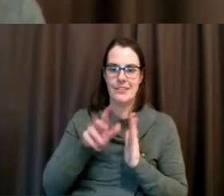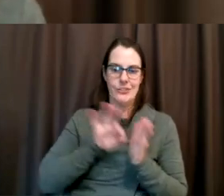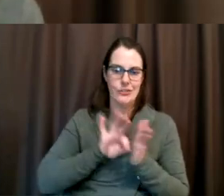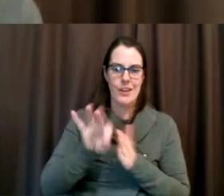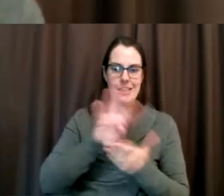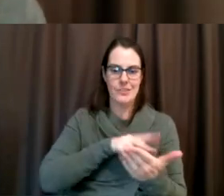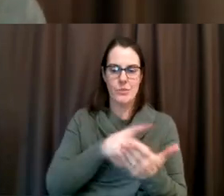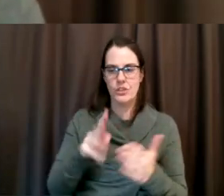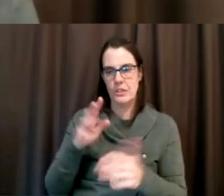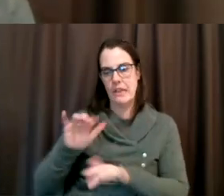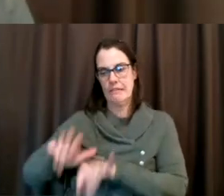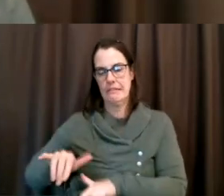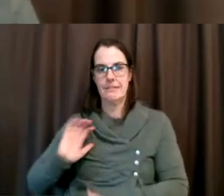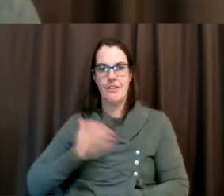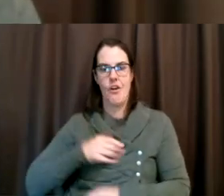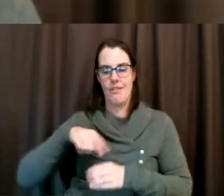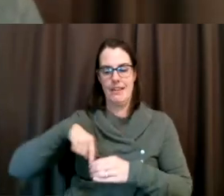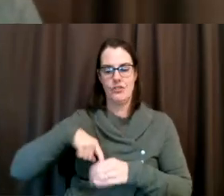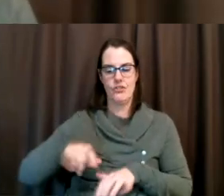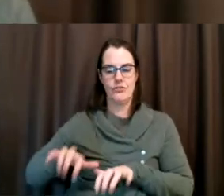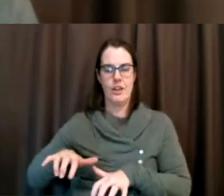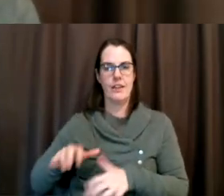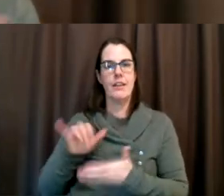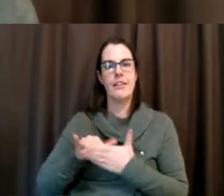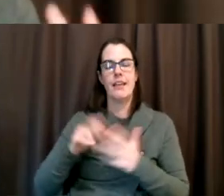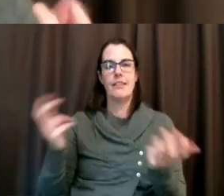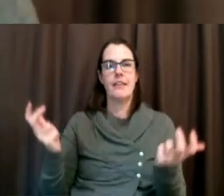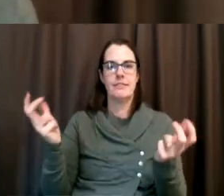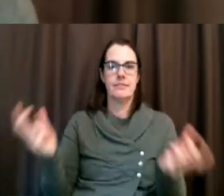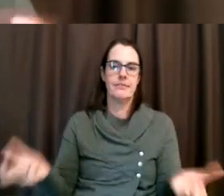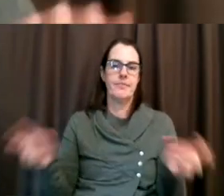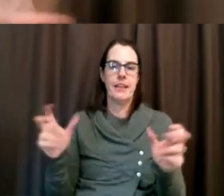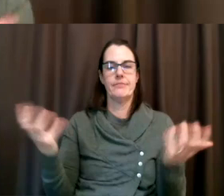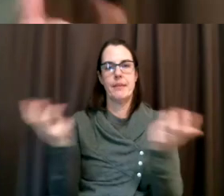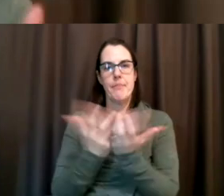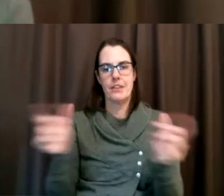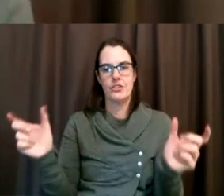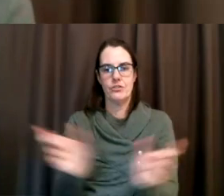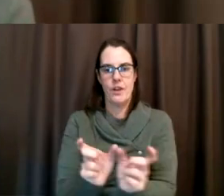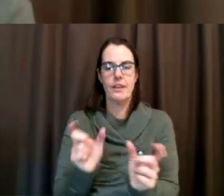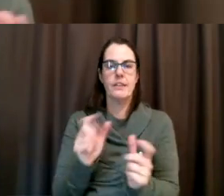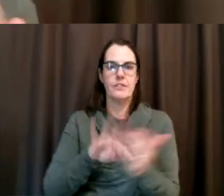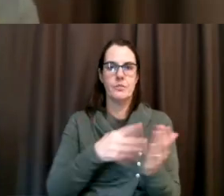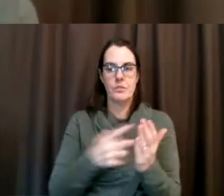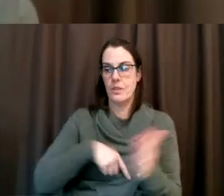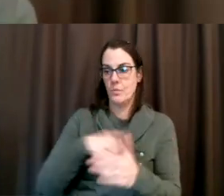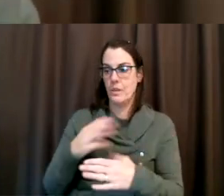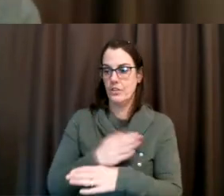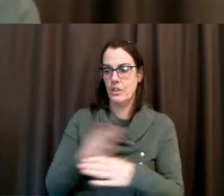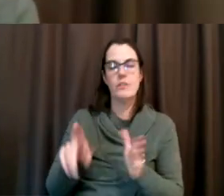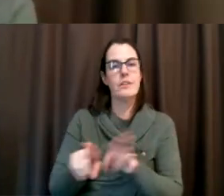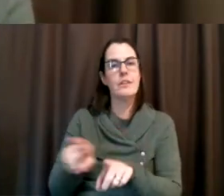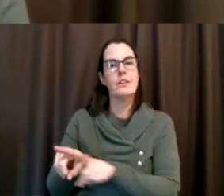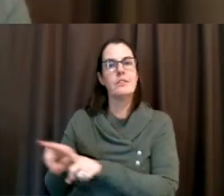in our internal chat that the match tracking spreadsheet that we shared in the chat box is also a dual purpose